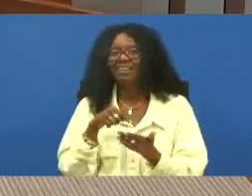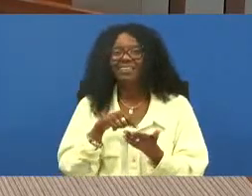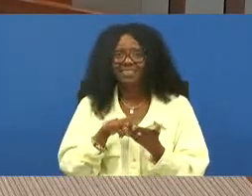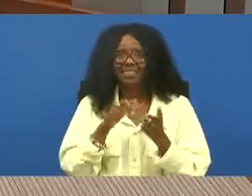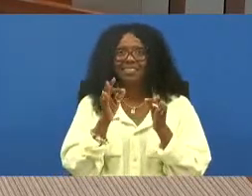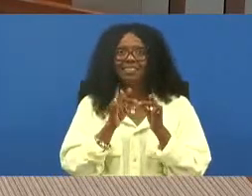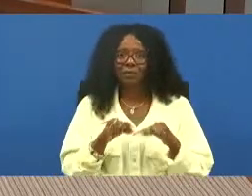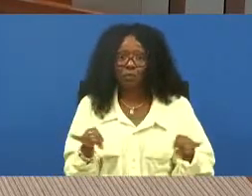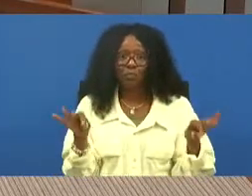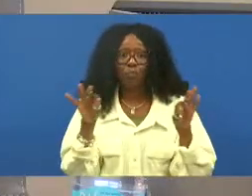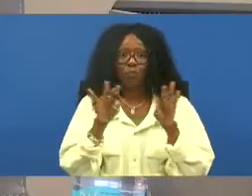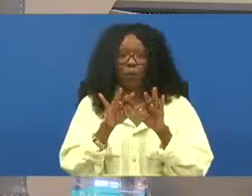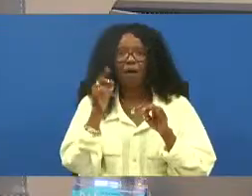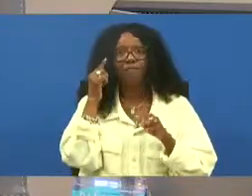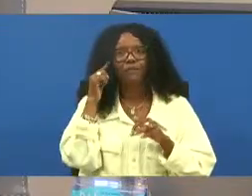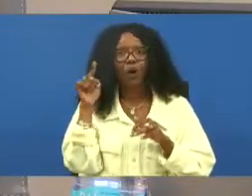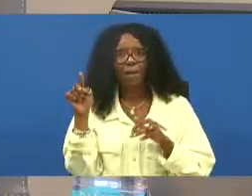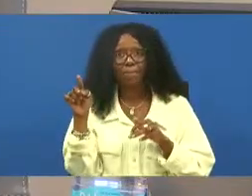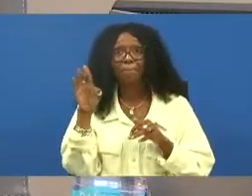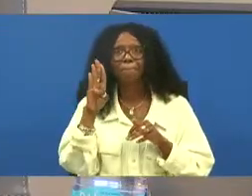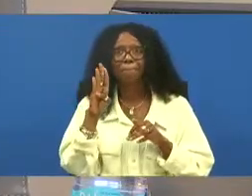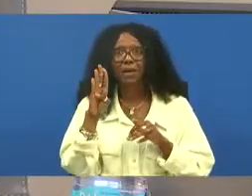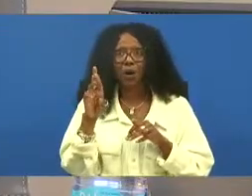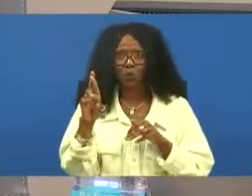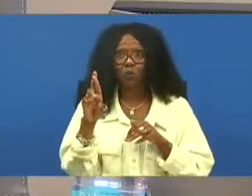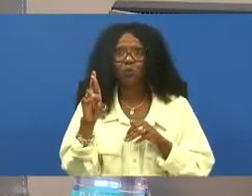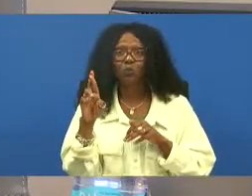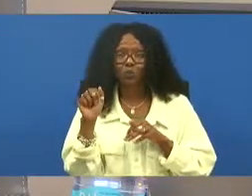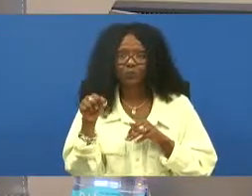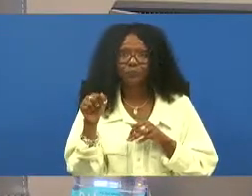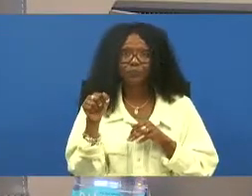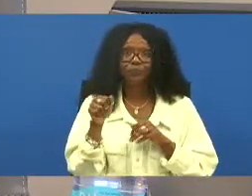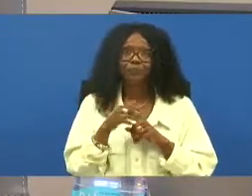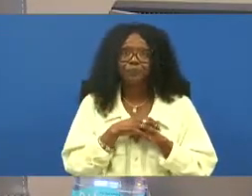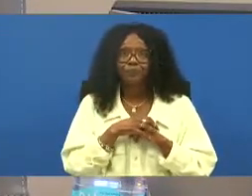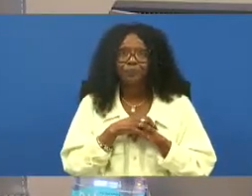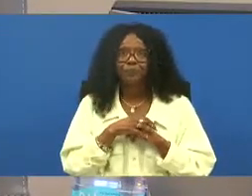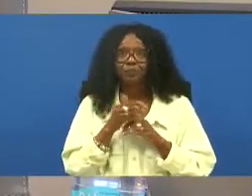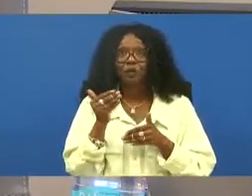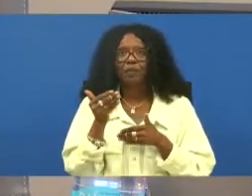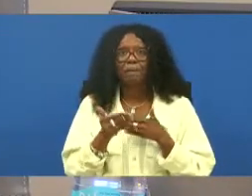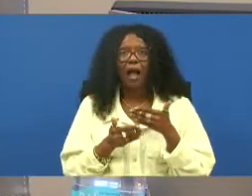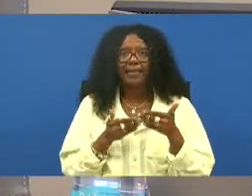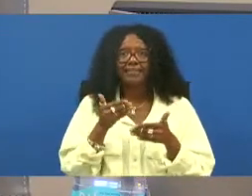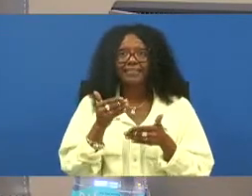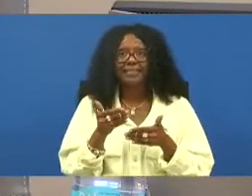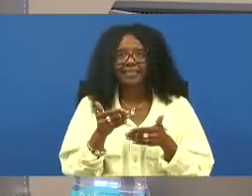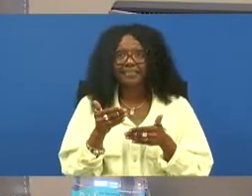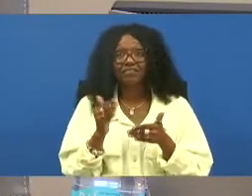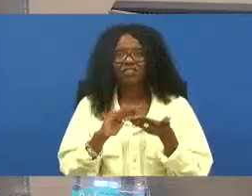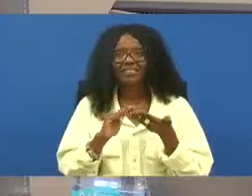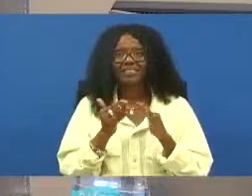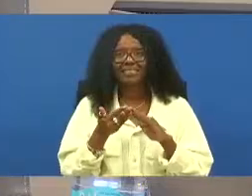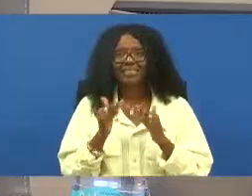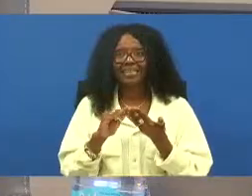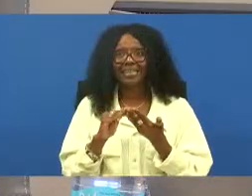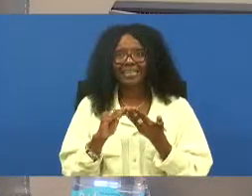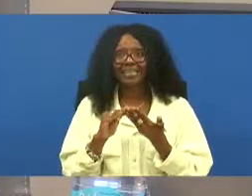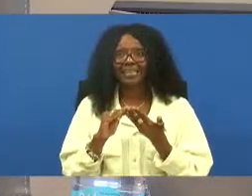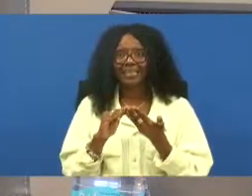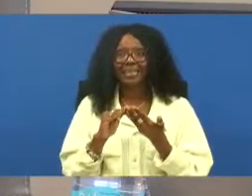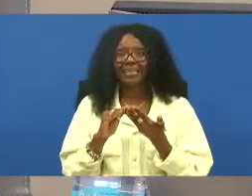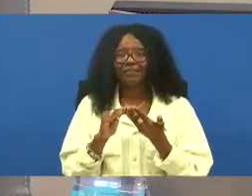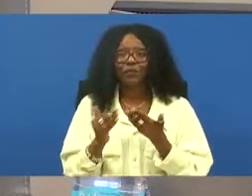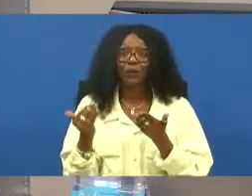next step for Baton Rouge in the process for our city plan for the